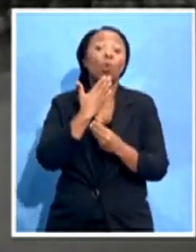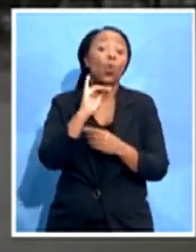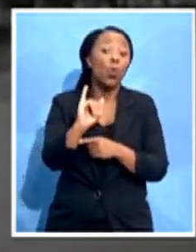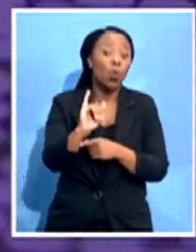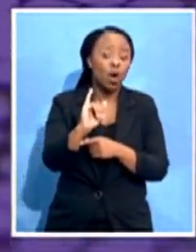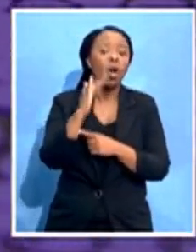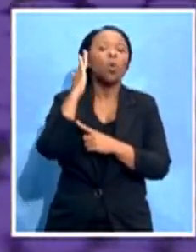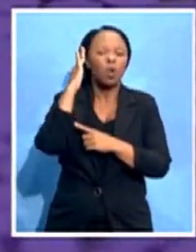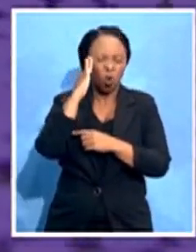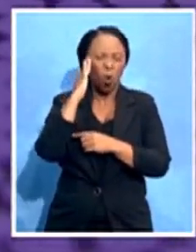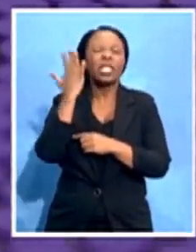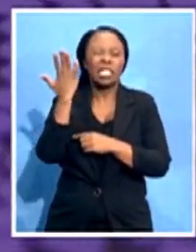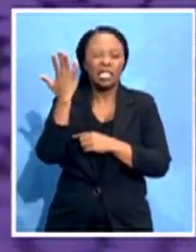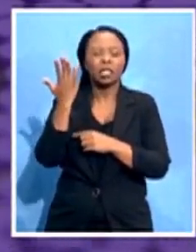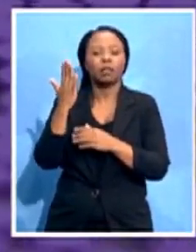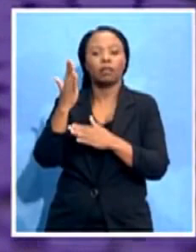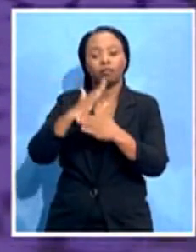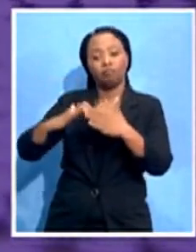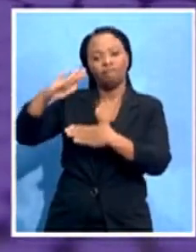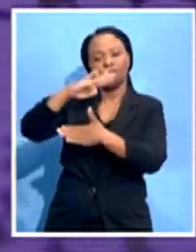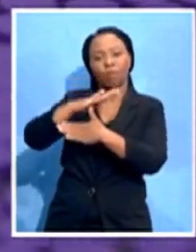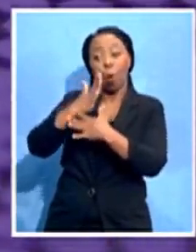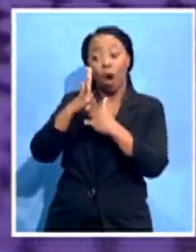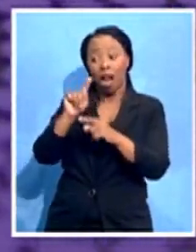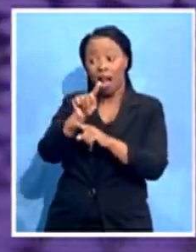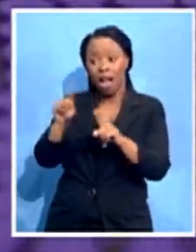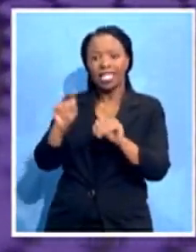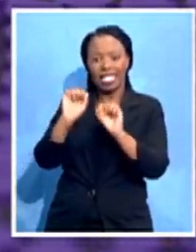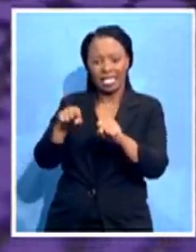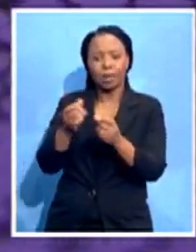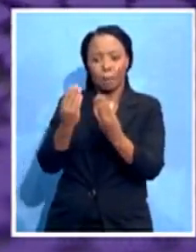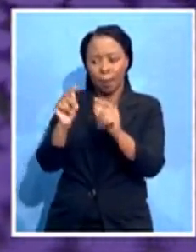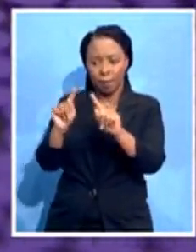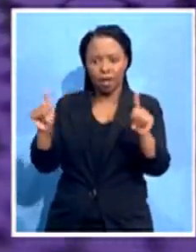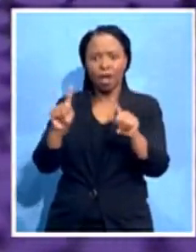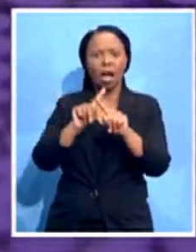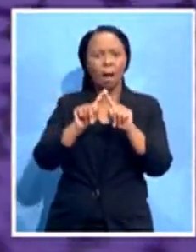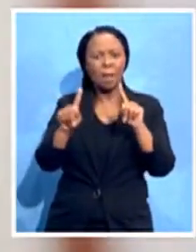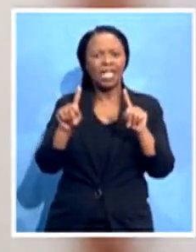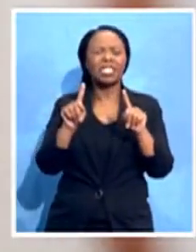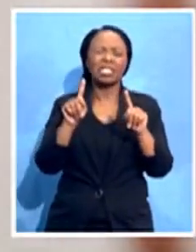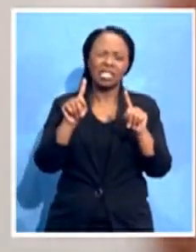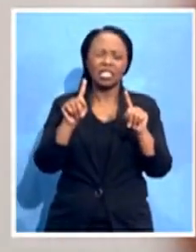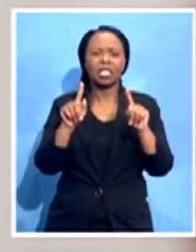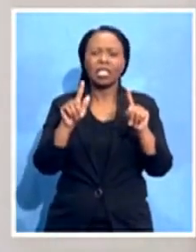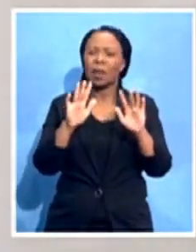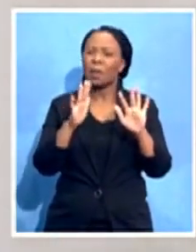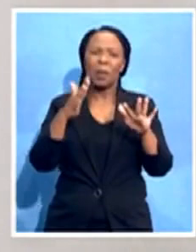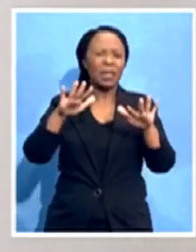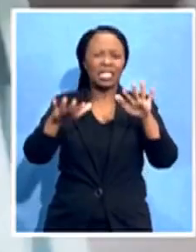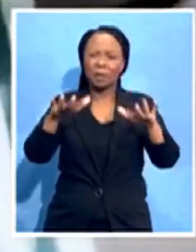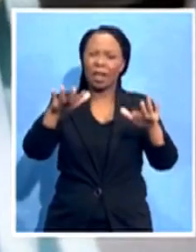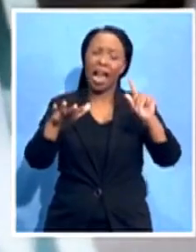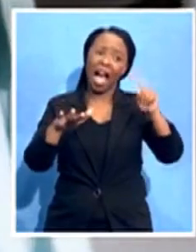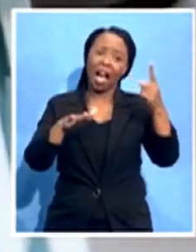were reports that it might be similar, it might not be similar to how other countries have conducted